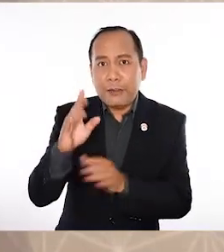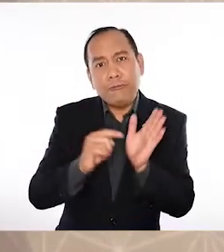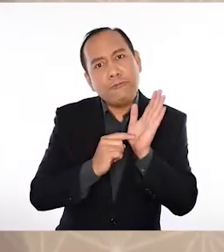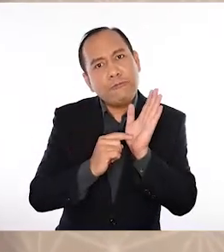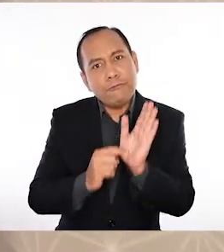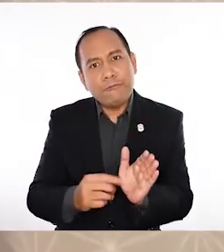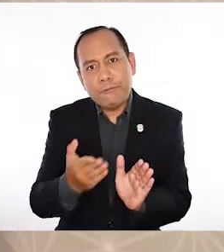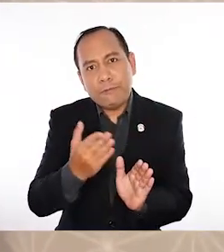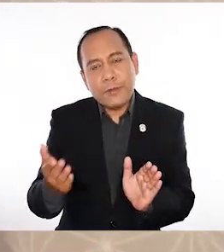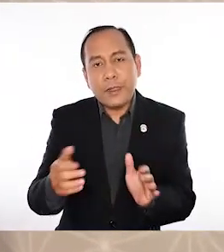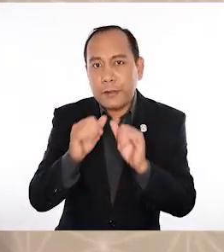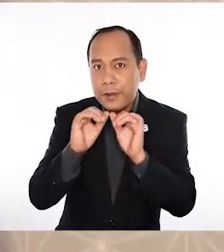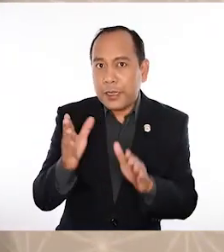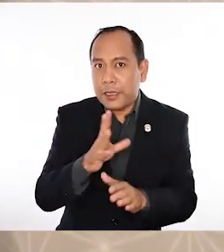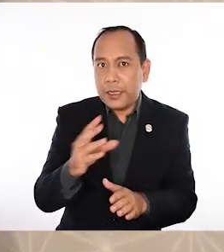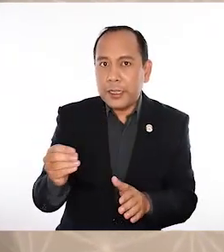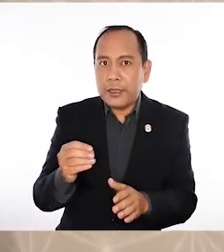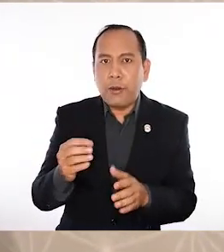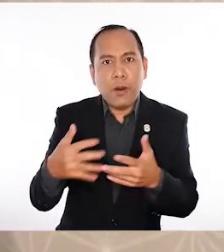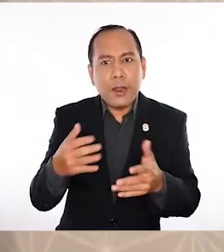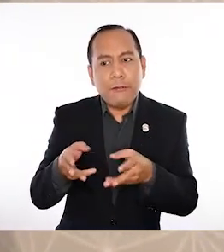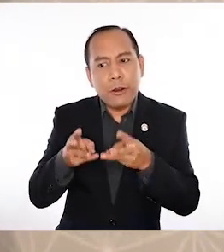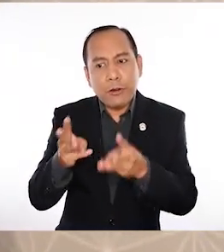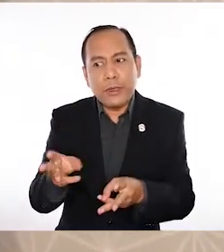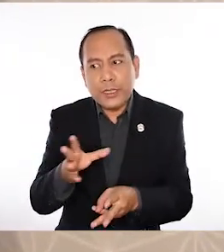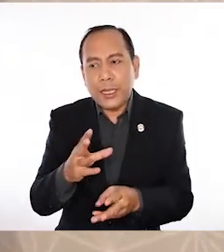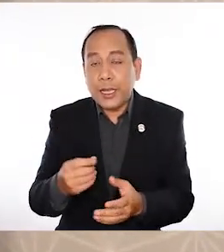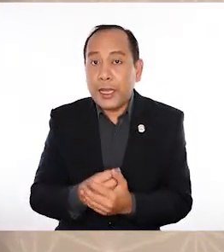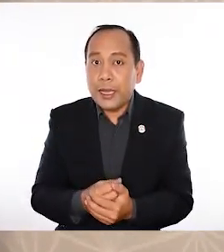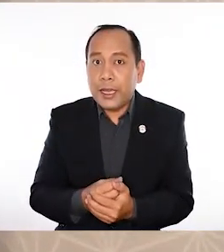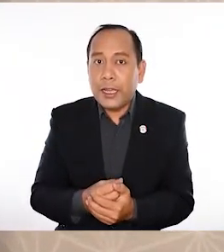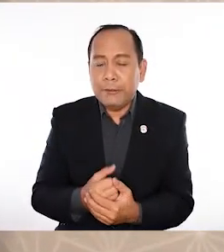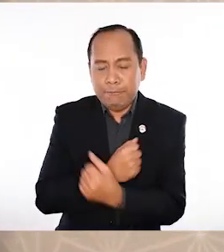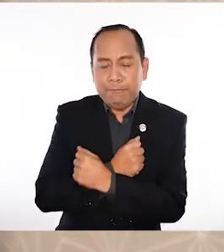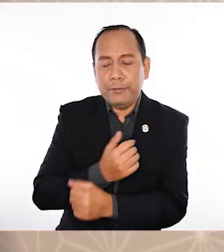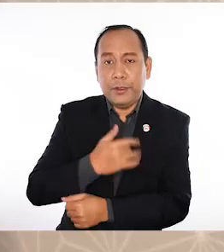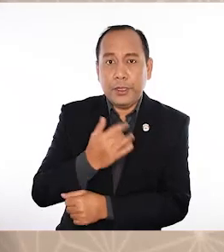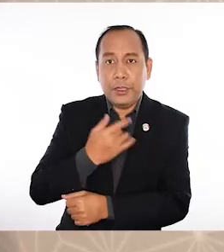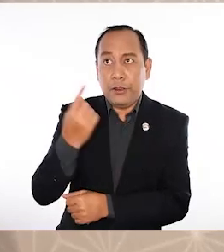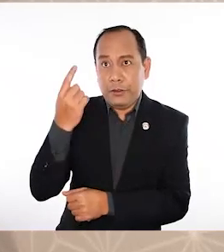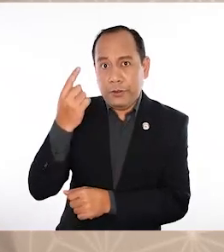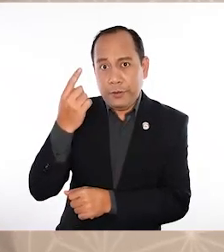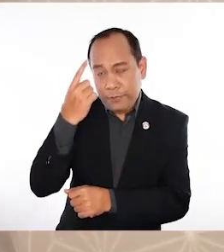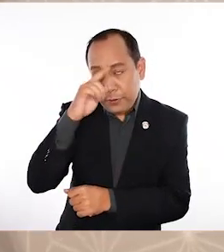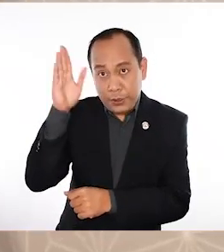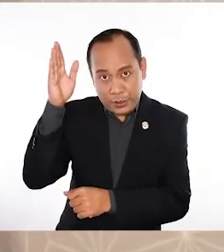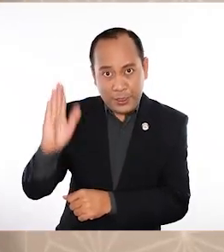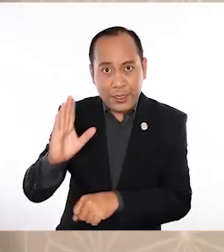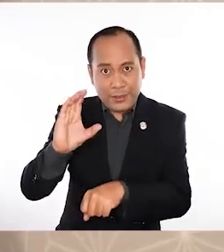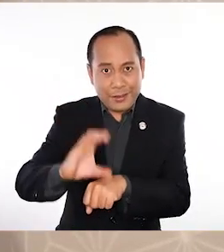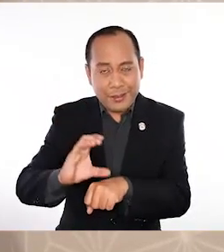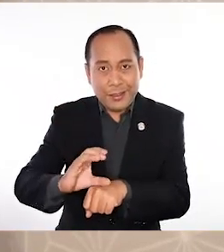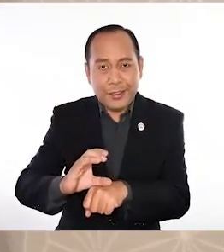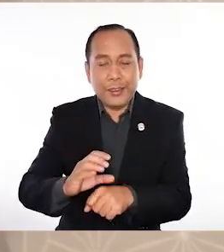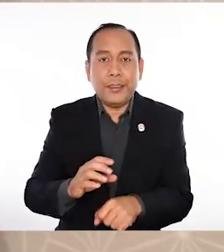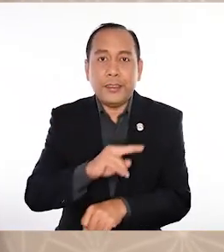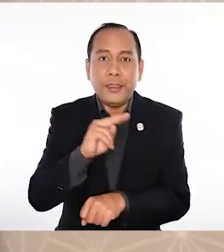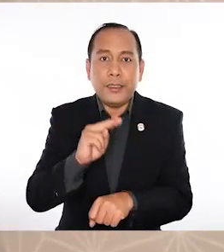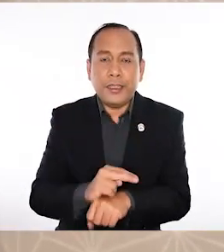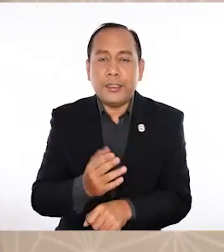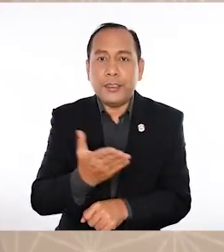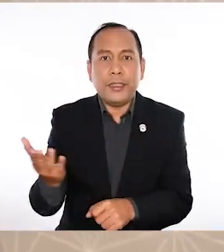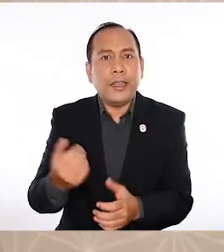us His miraculous ways and unfathomable love to His church nation. Thus, it once